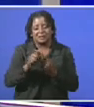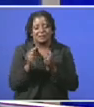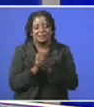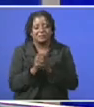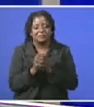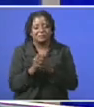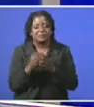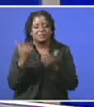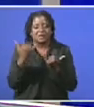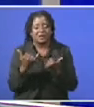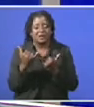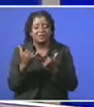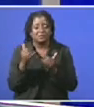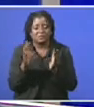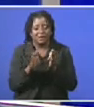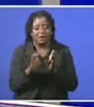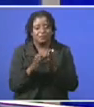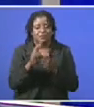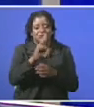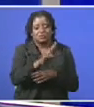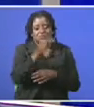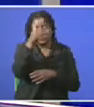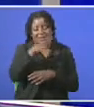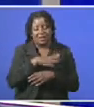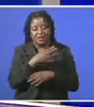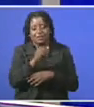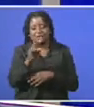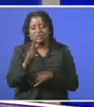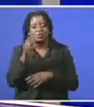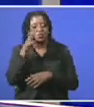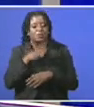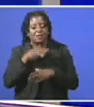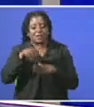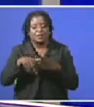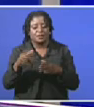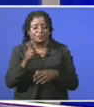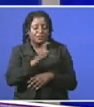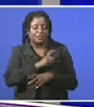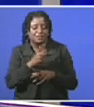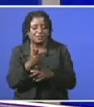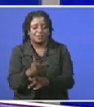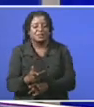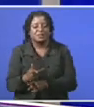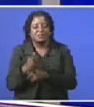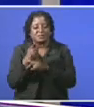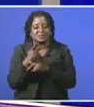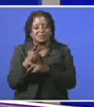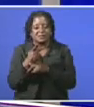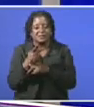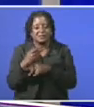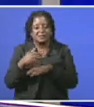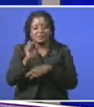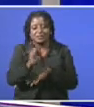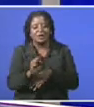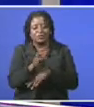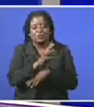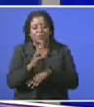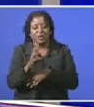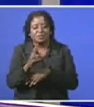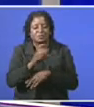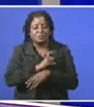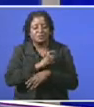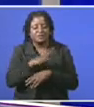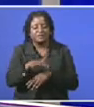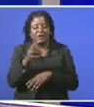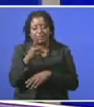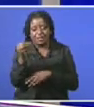Now to news from the Daily Crime Report. Two men and two women are in police custody after Southwestern Division officers found them in a vehicle loaded